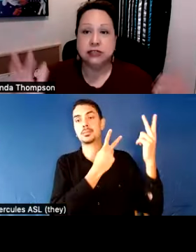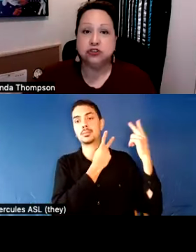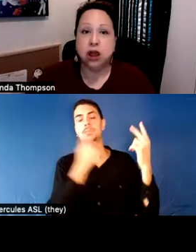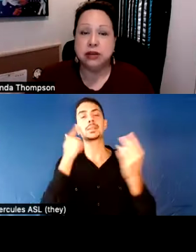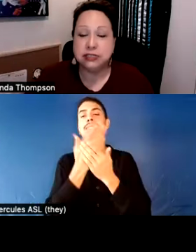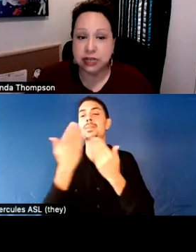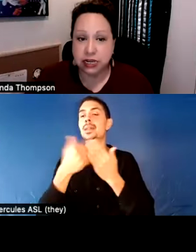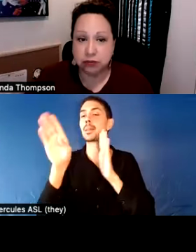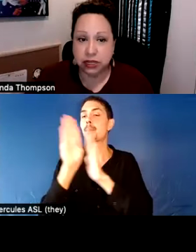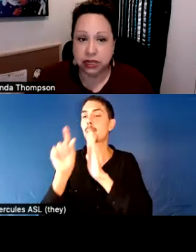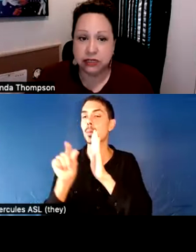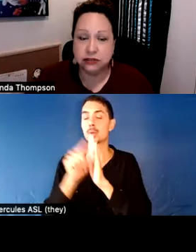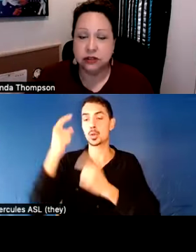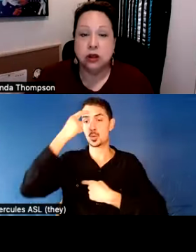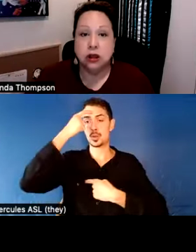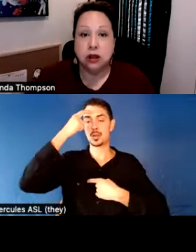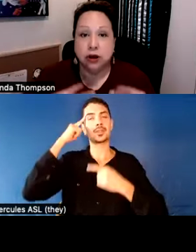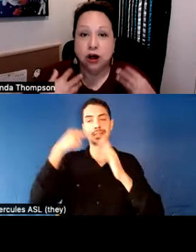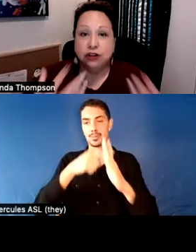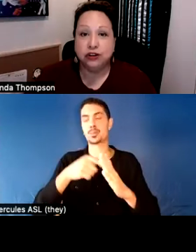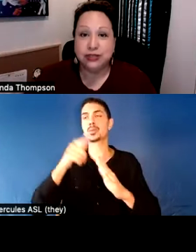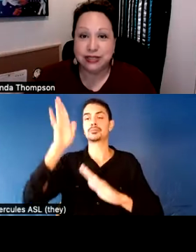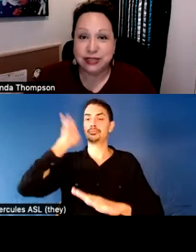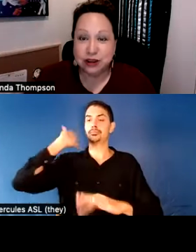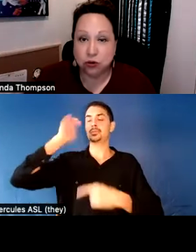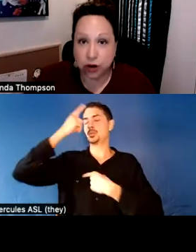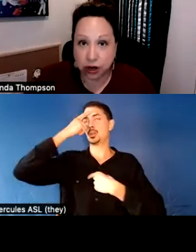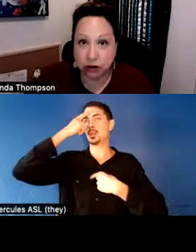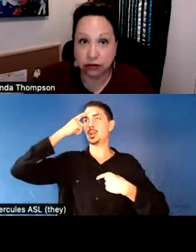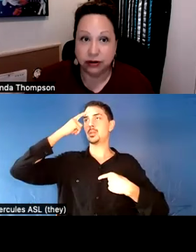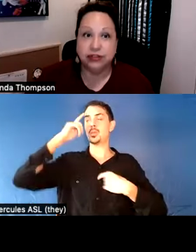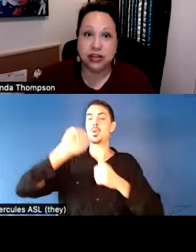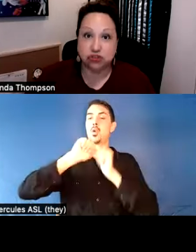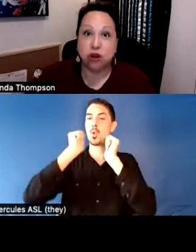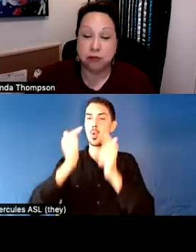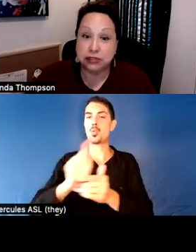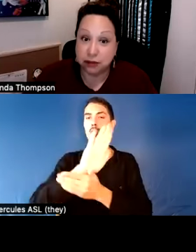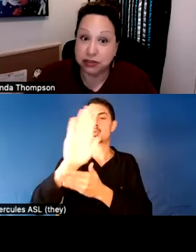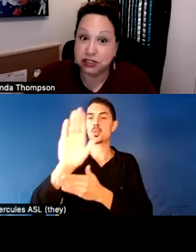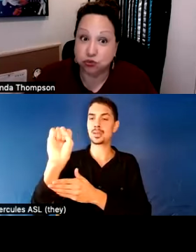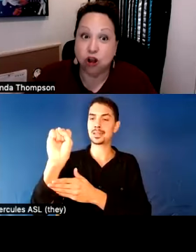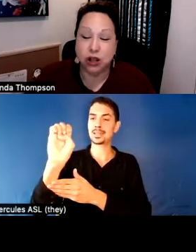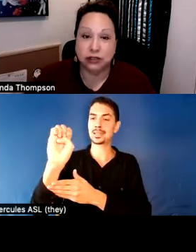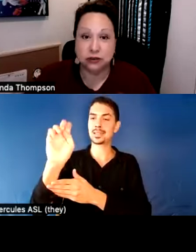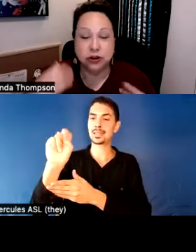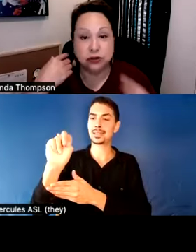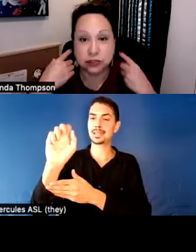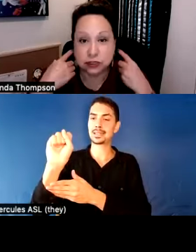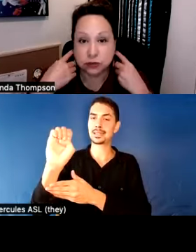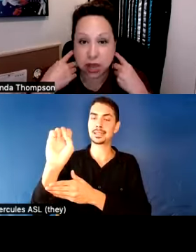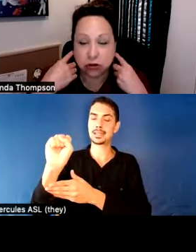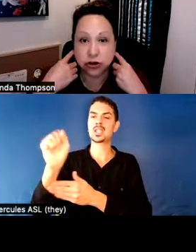because as trauma is taking place, all of your senses are aware that trauma, something's wrong. So